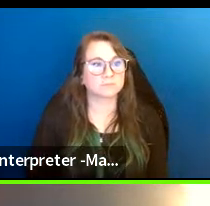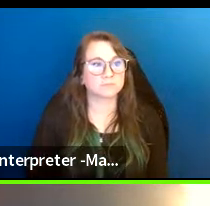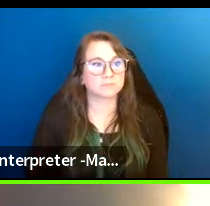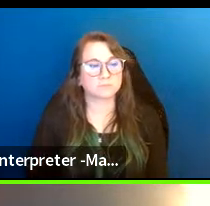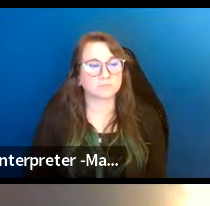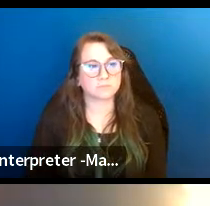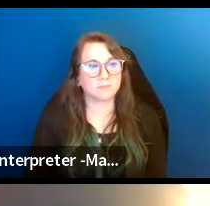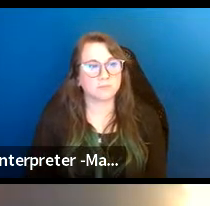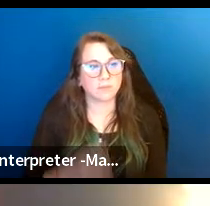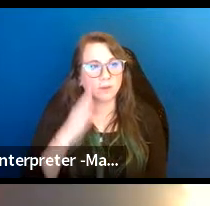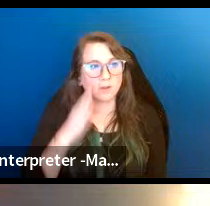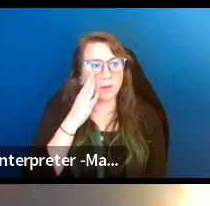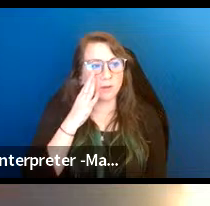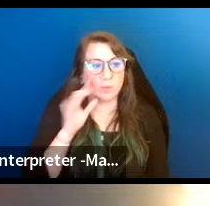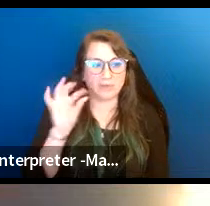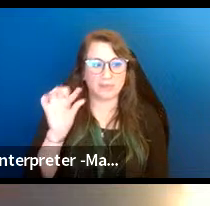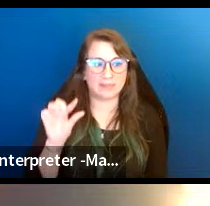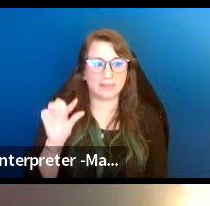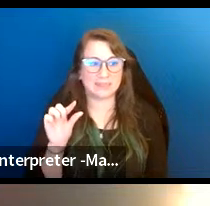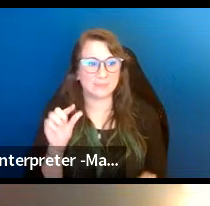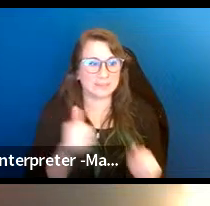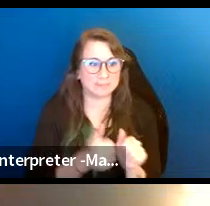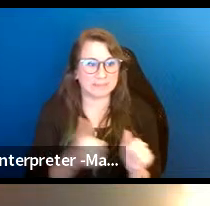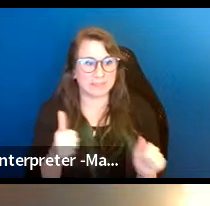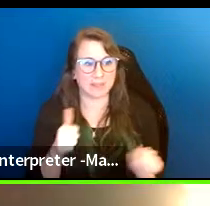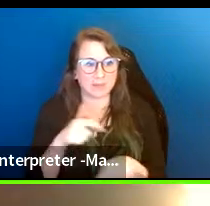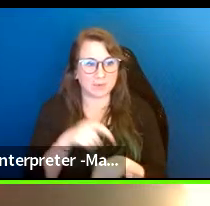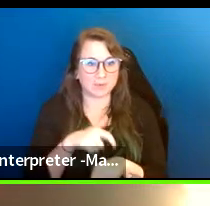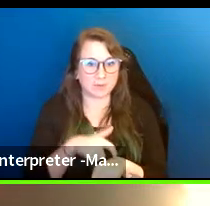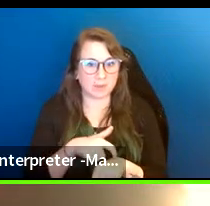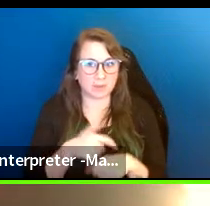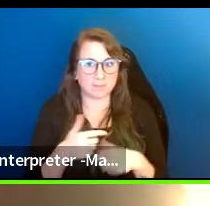Okay, we're a little bit behind on time.